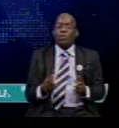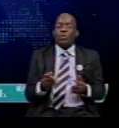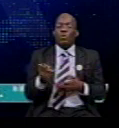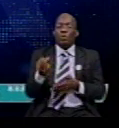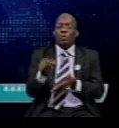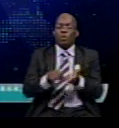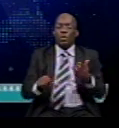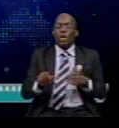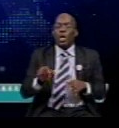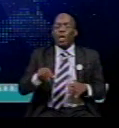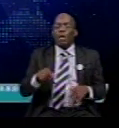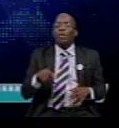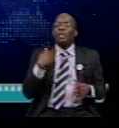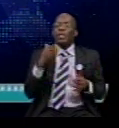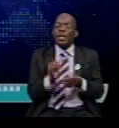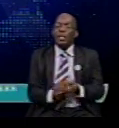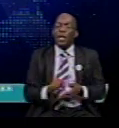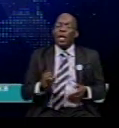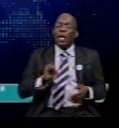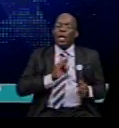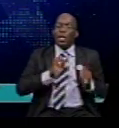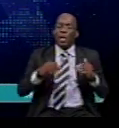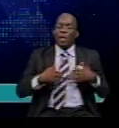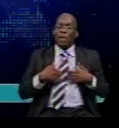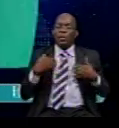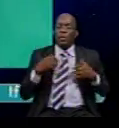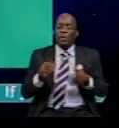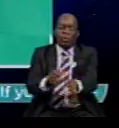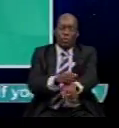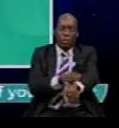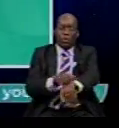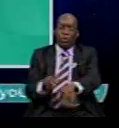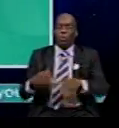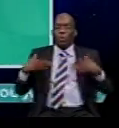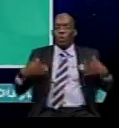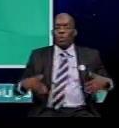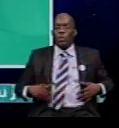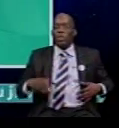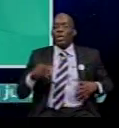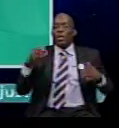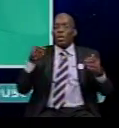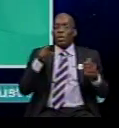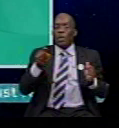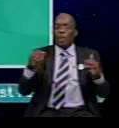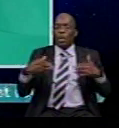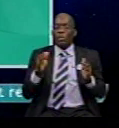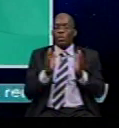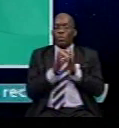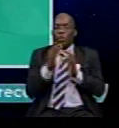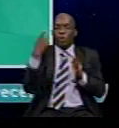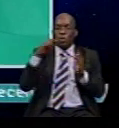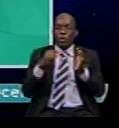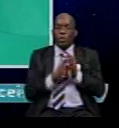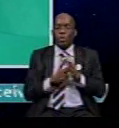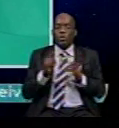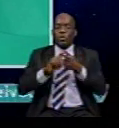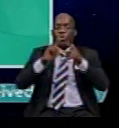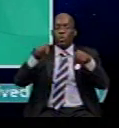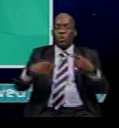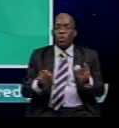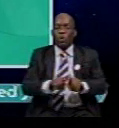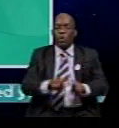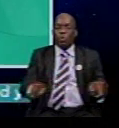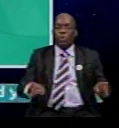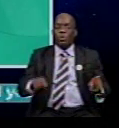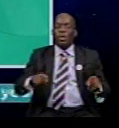body and swelling in my body. I have prayed for this to go for weeks now, but after the prayer of